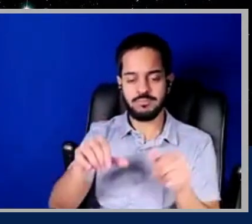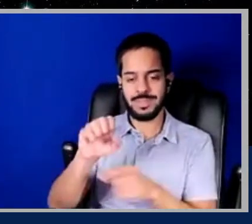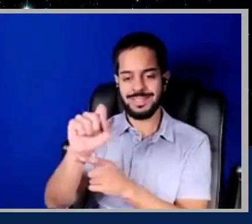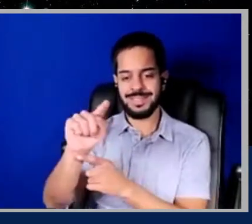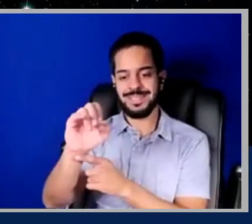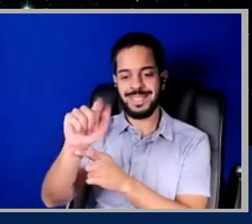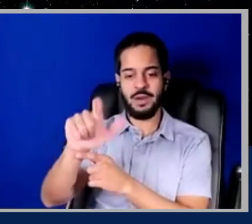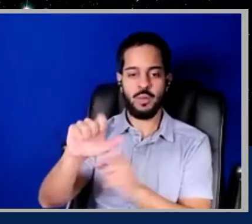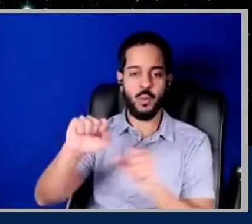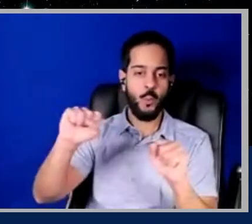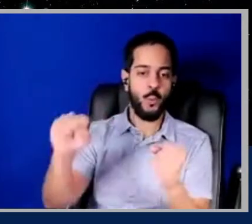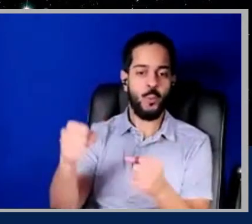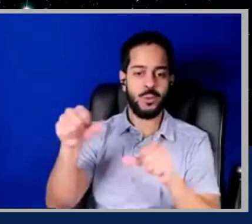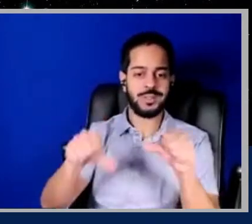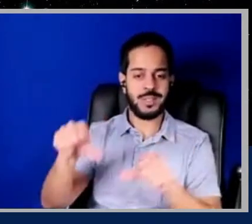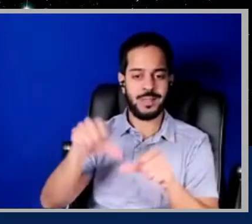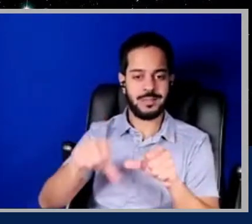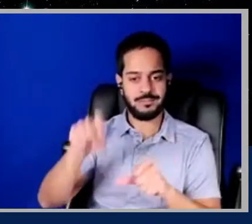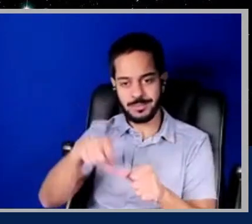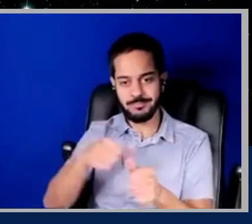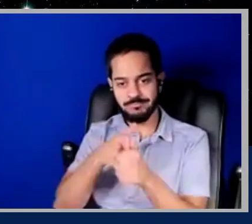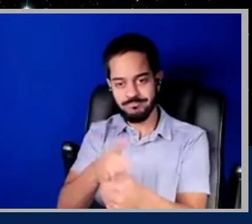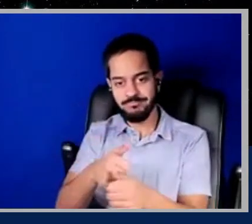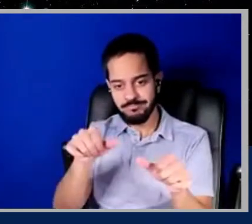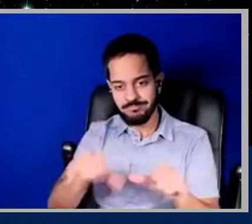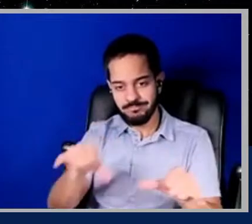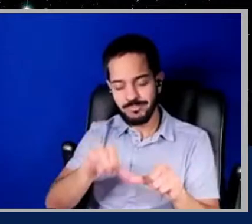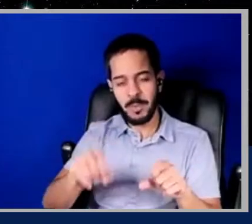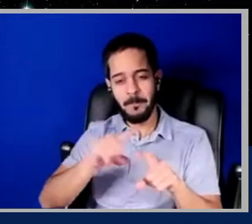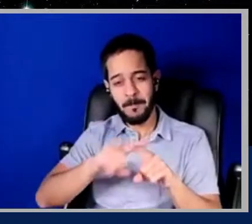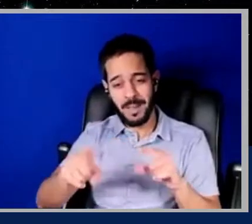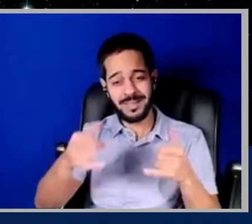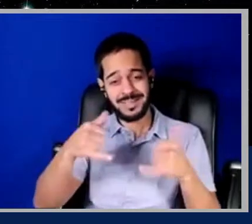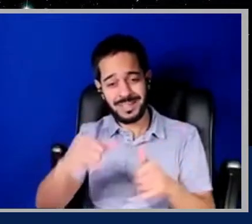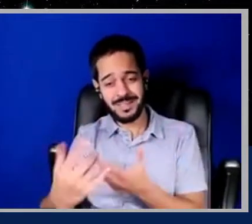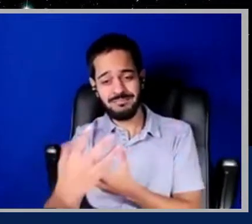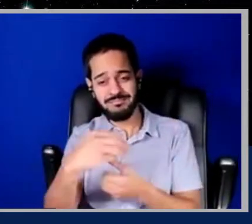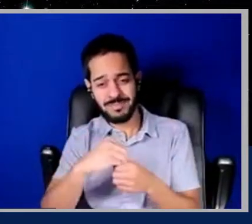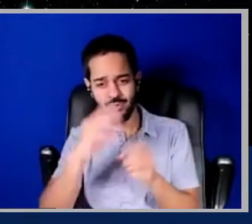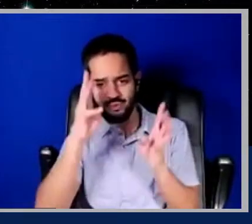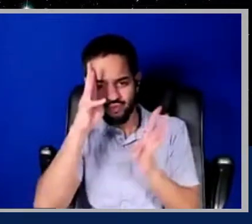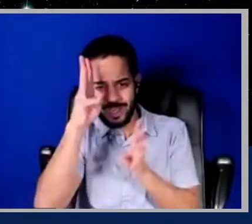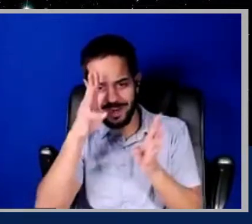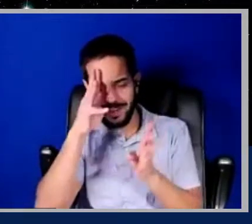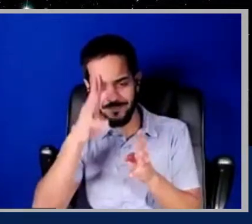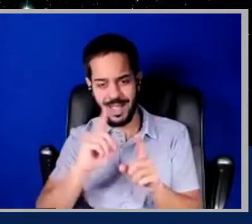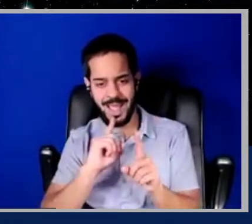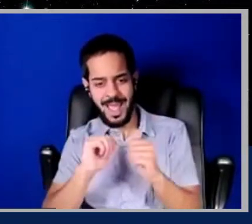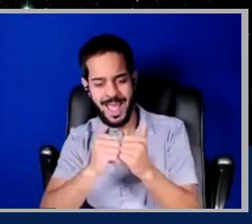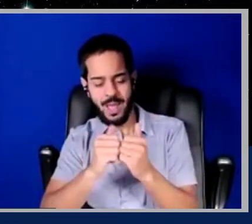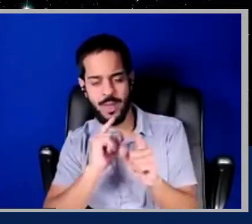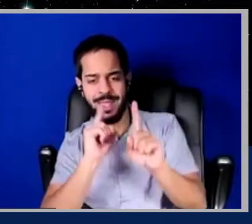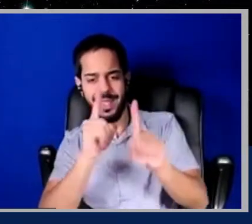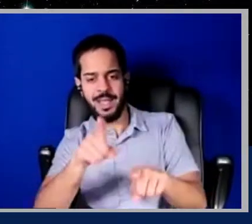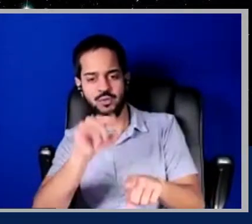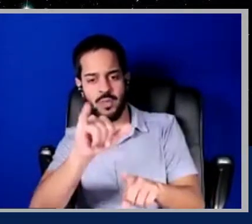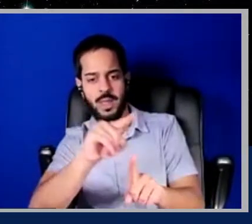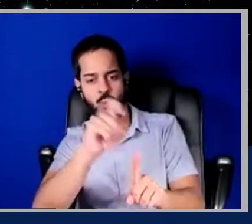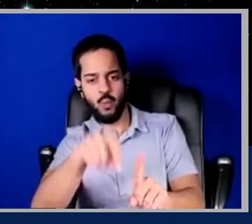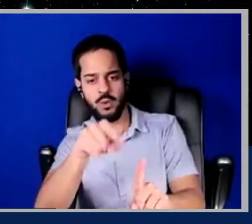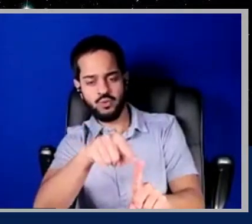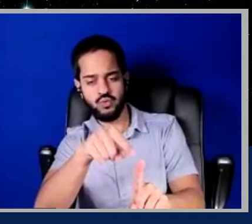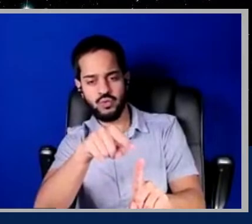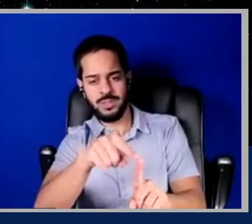of were taught. It still does require the creativity of coming up with what is the question we're trying to answer? How are we going to try and answer that?